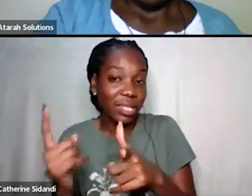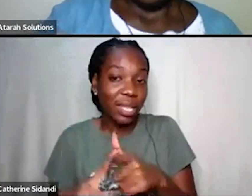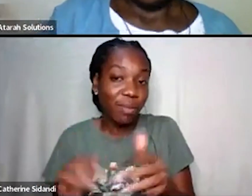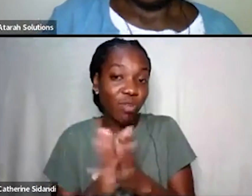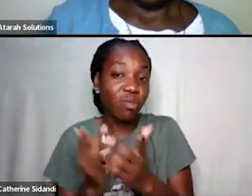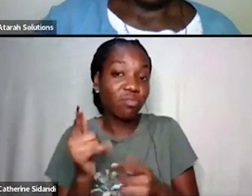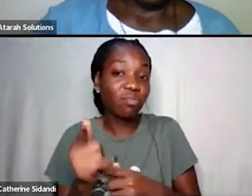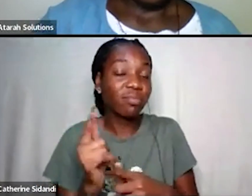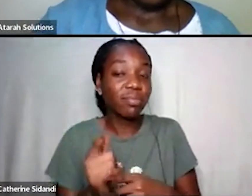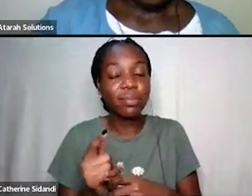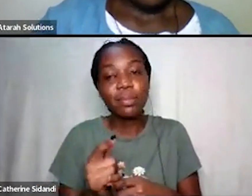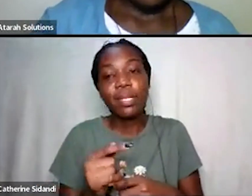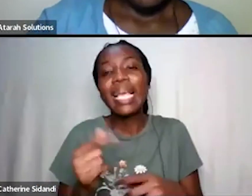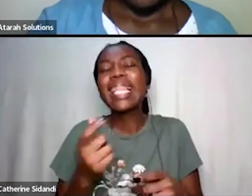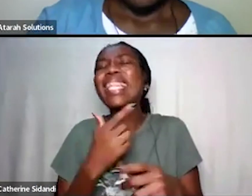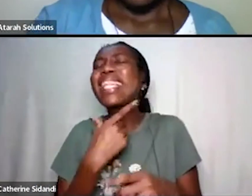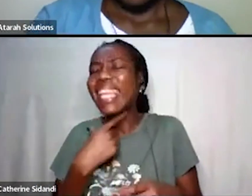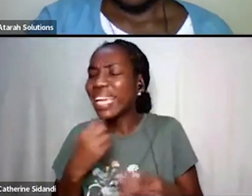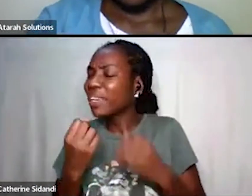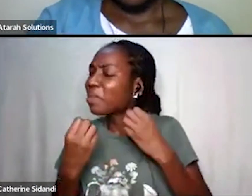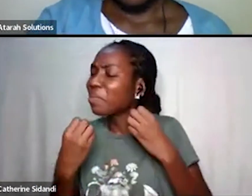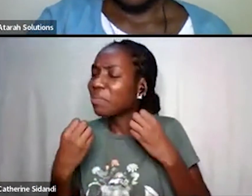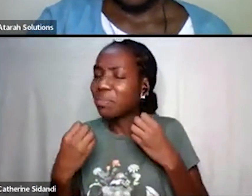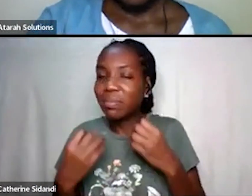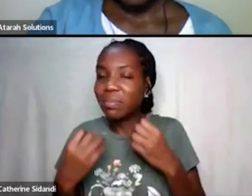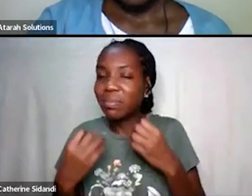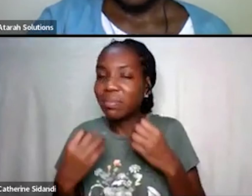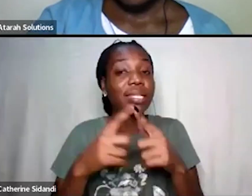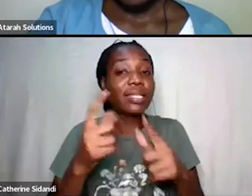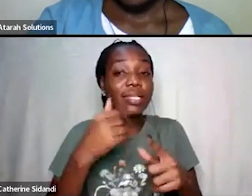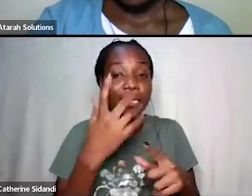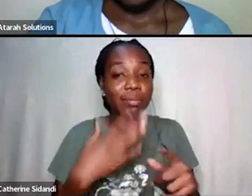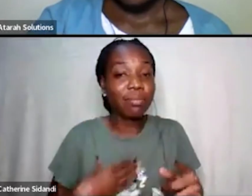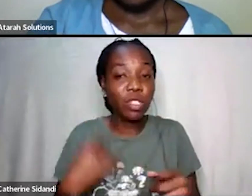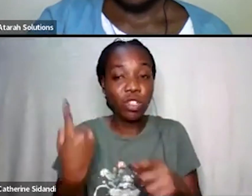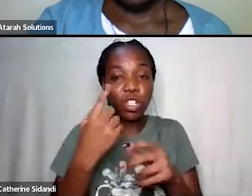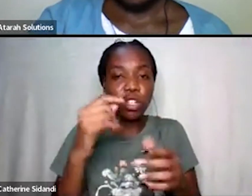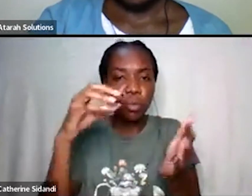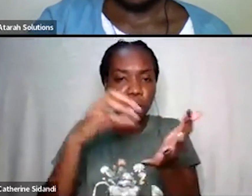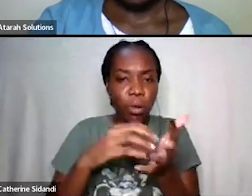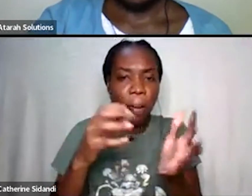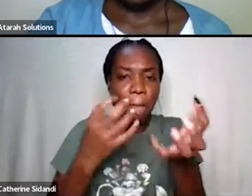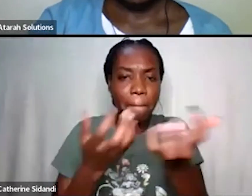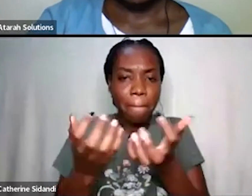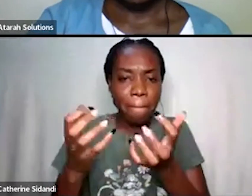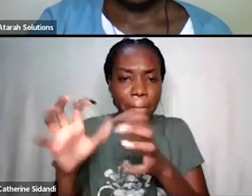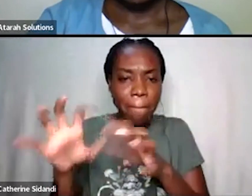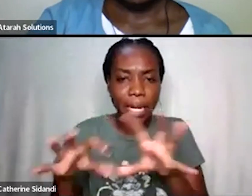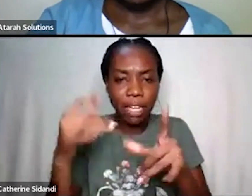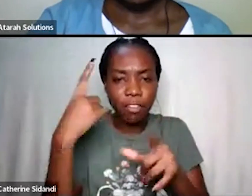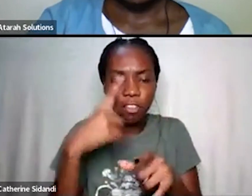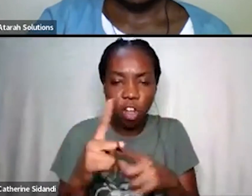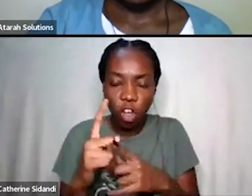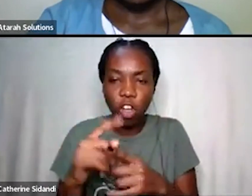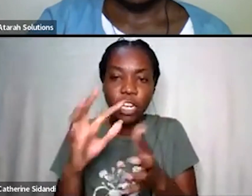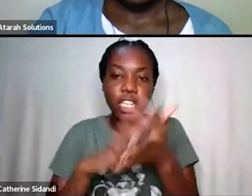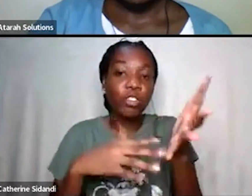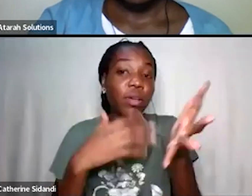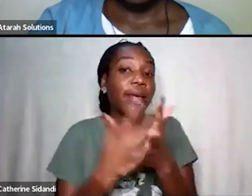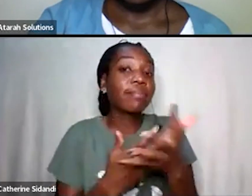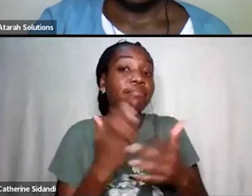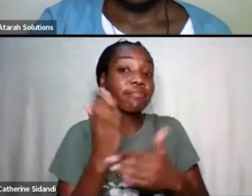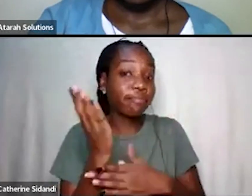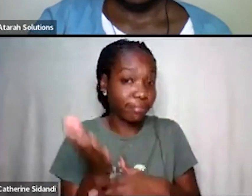most, and he told me that he's also going to, and he asked me to just put some nuggets on networking, which are here, and this one is just